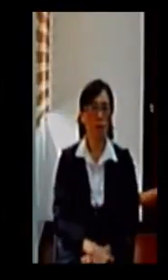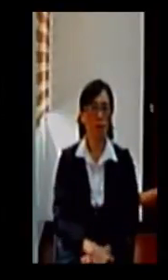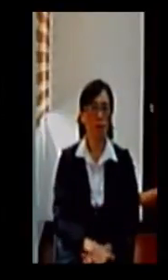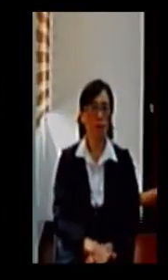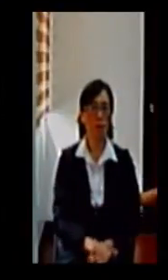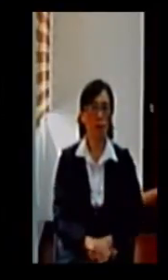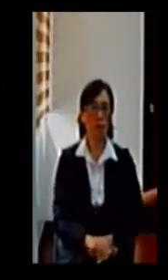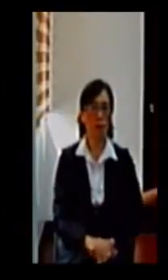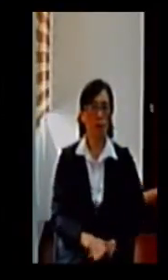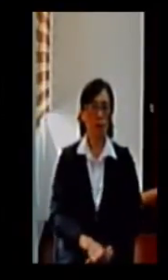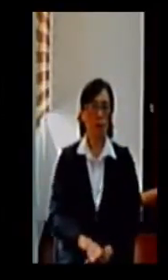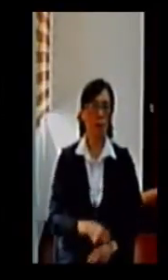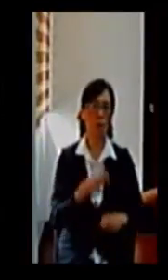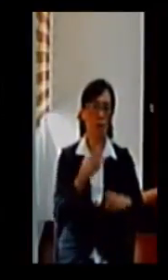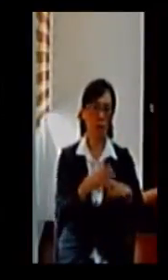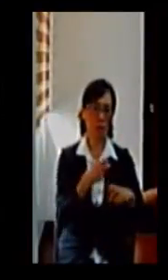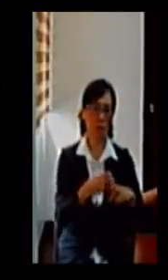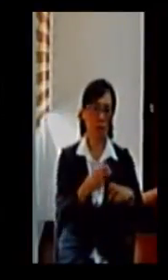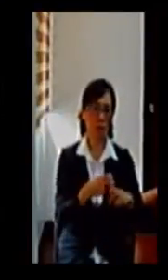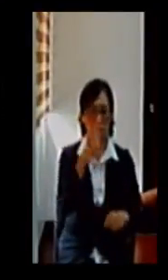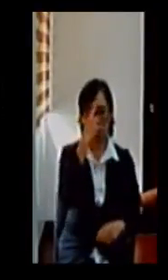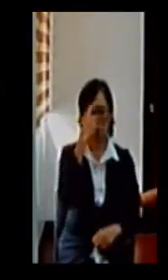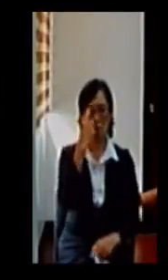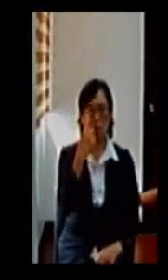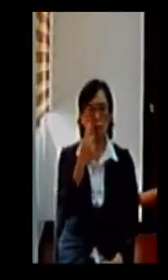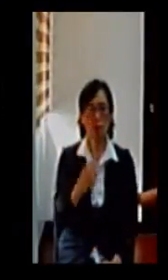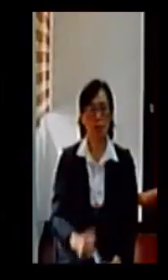It's really difficult. The only